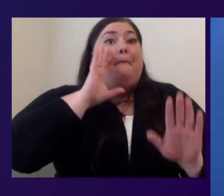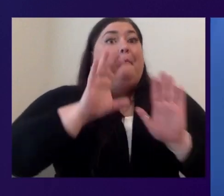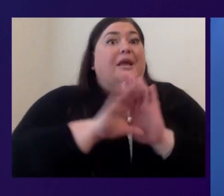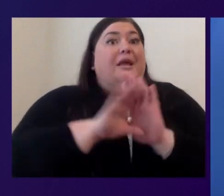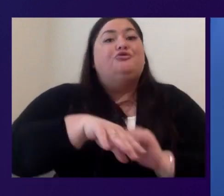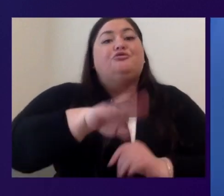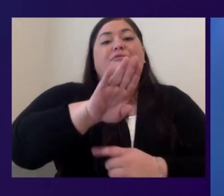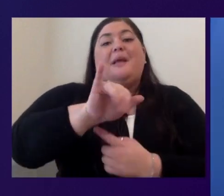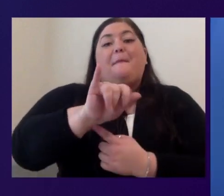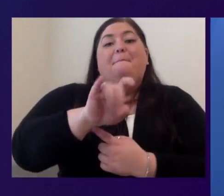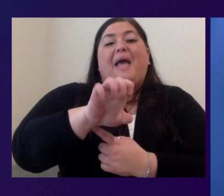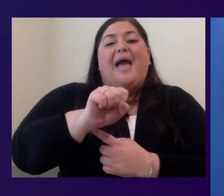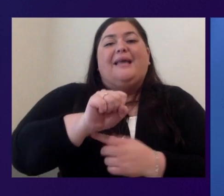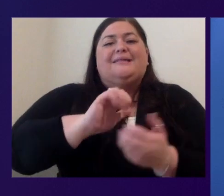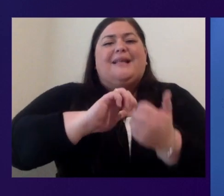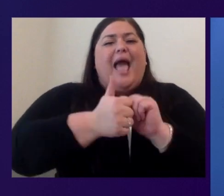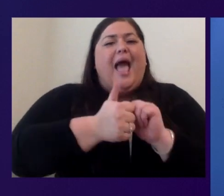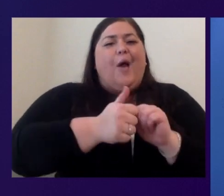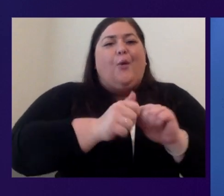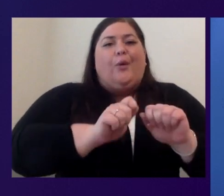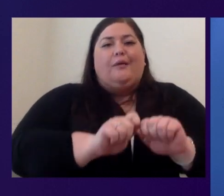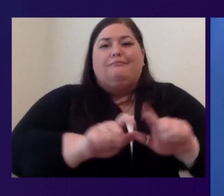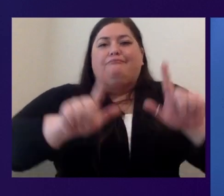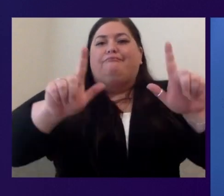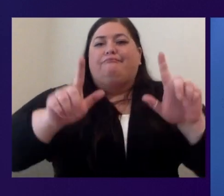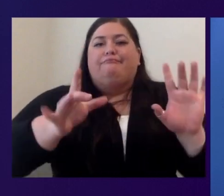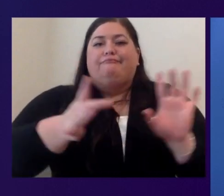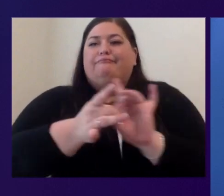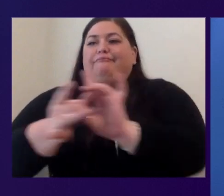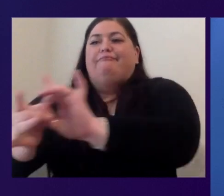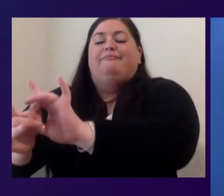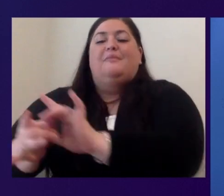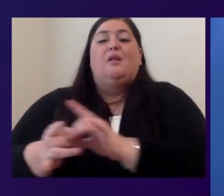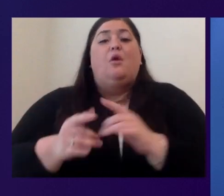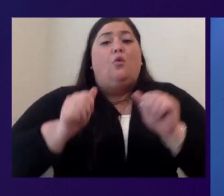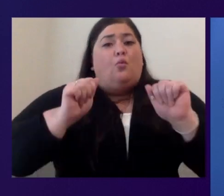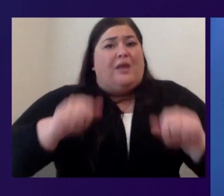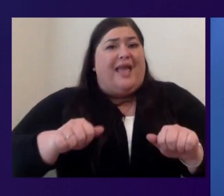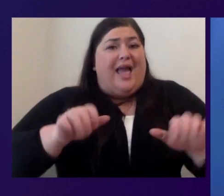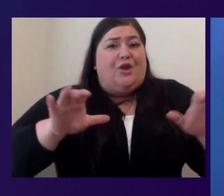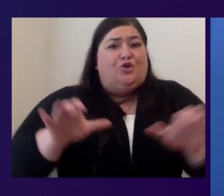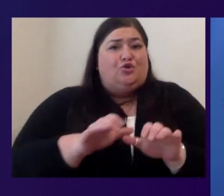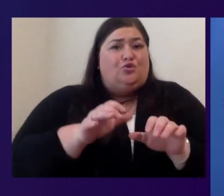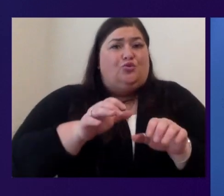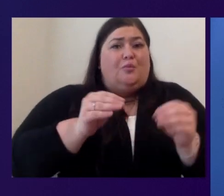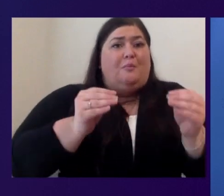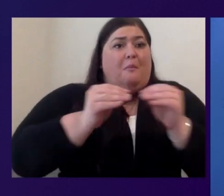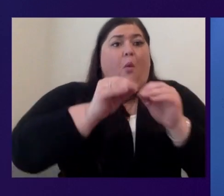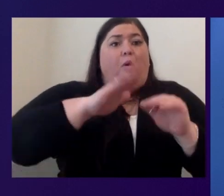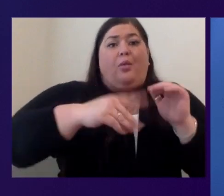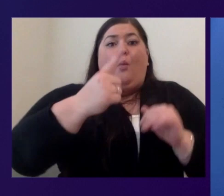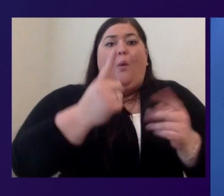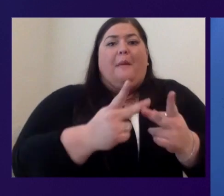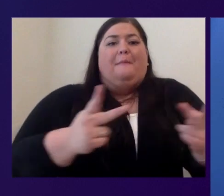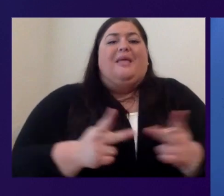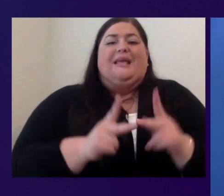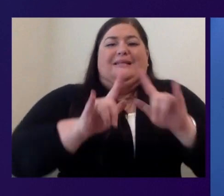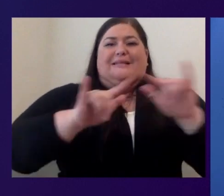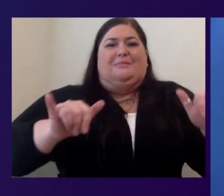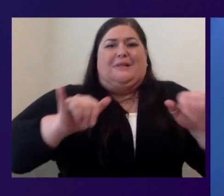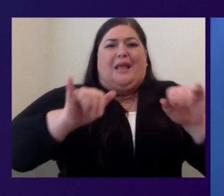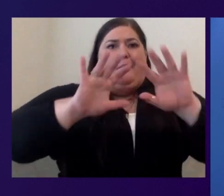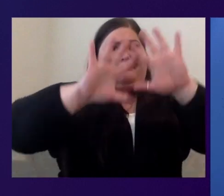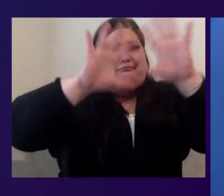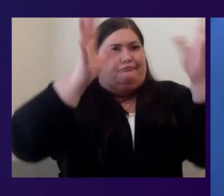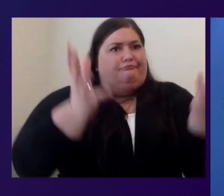another. So we do offer the ability to spin up in 15 different regions around the globe. So putting that application as close as possible to the end users is